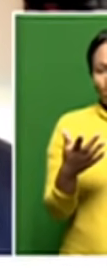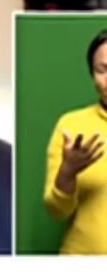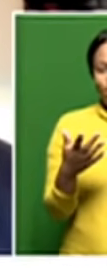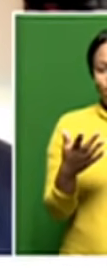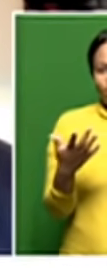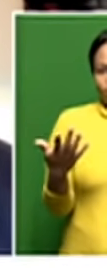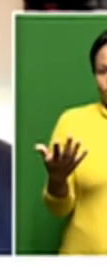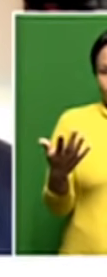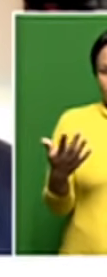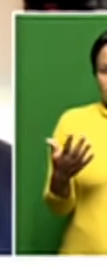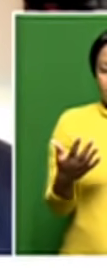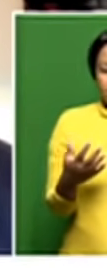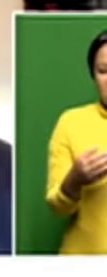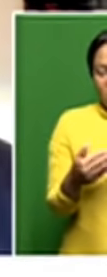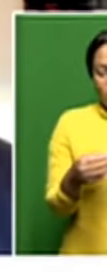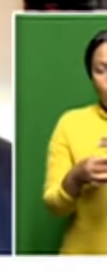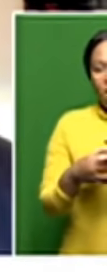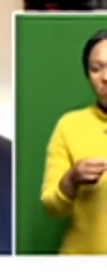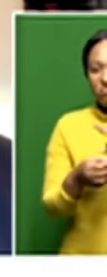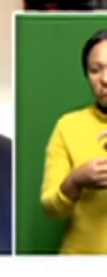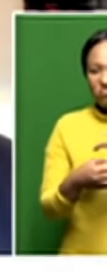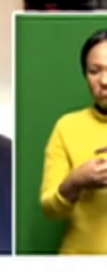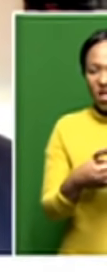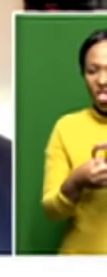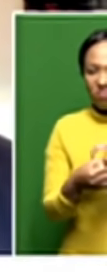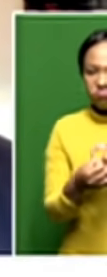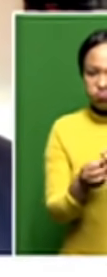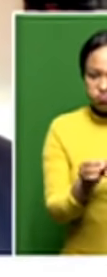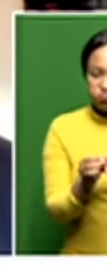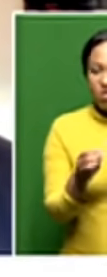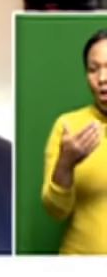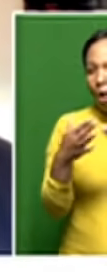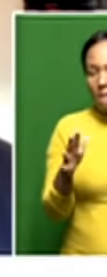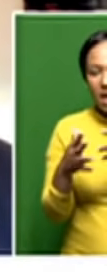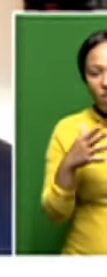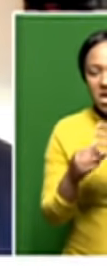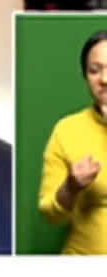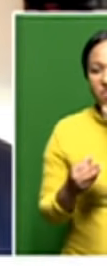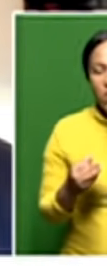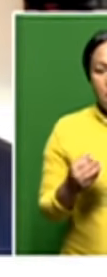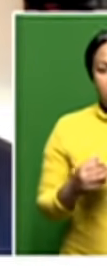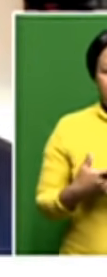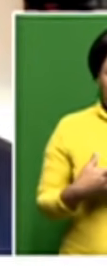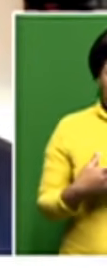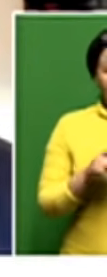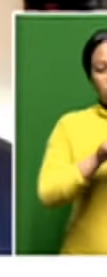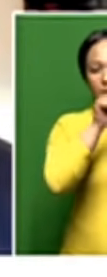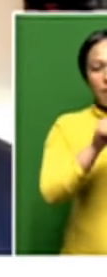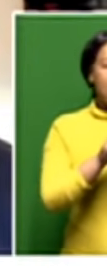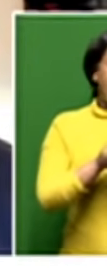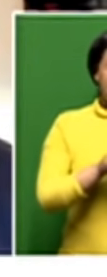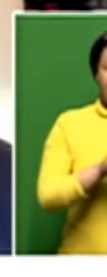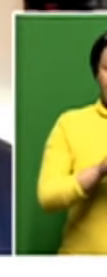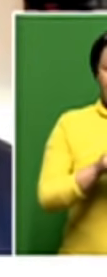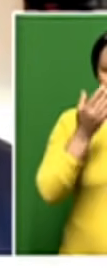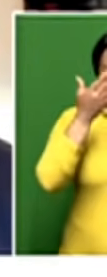mean, I would open up a can of baked beans and serve it as I would in any meal, and perhaps maybe I get sick from there and then I blame it on something else,